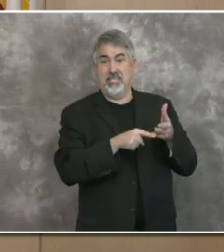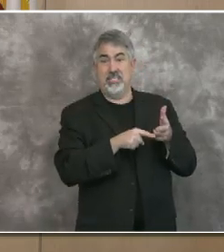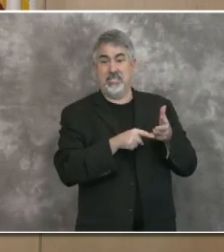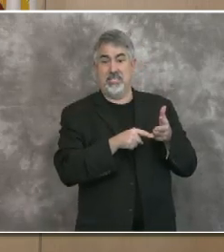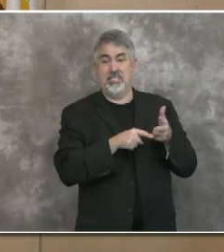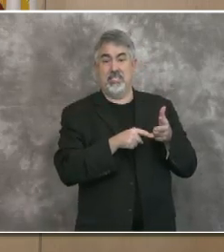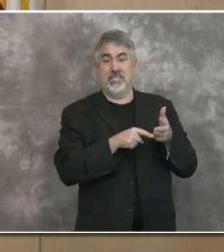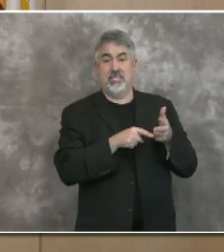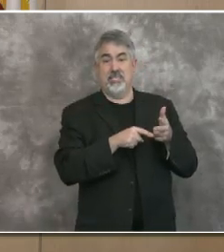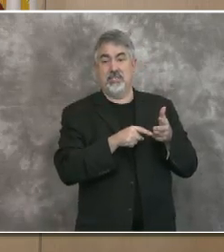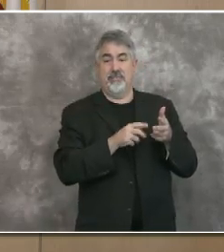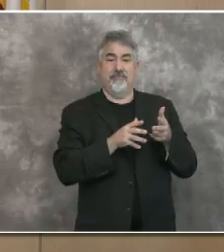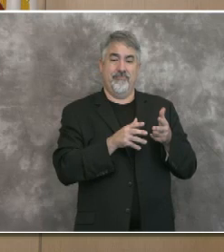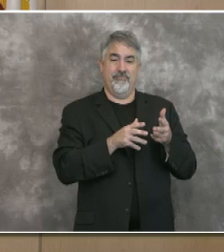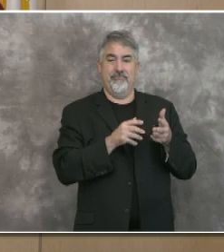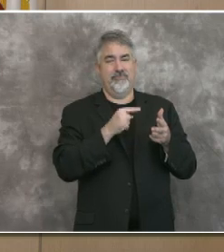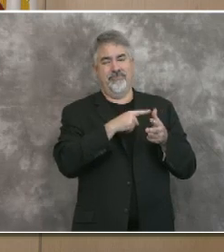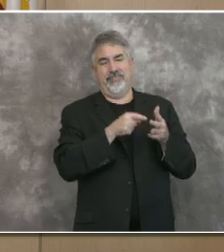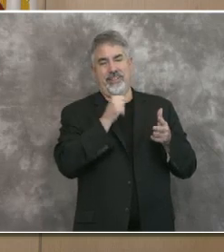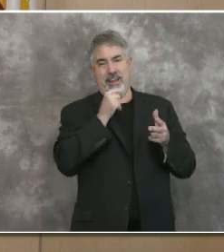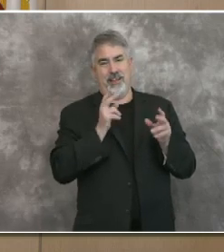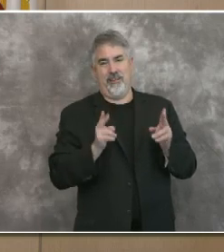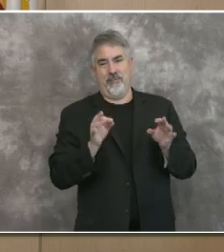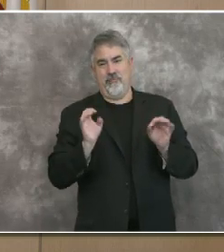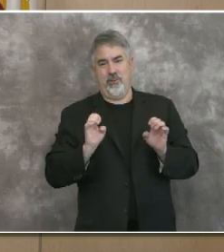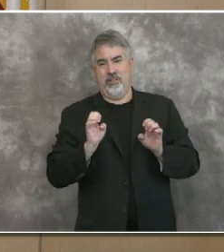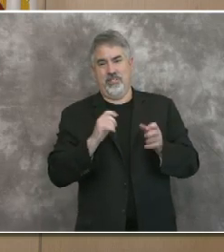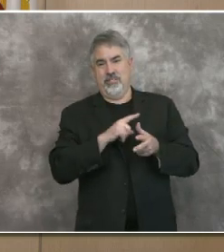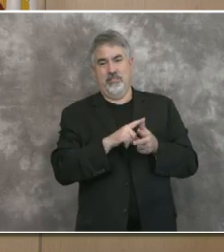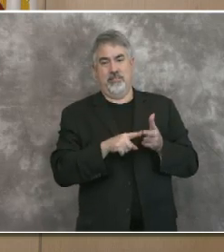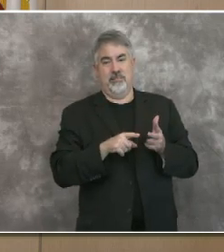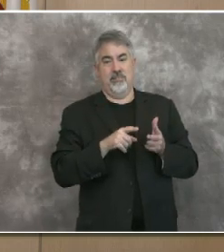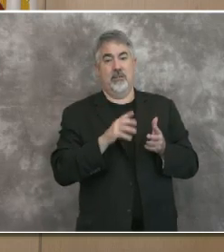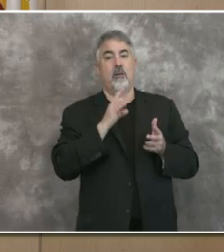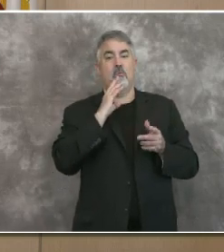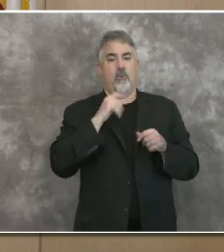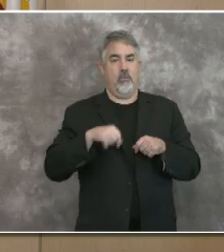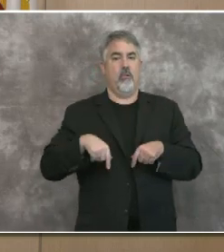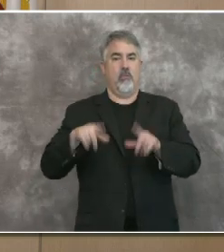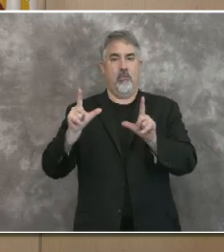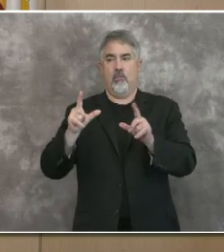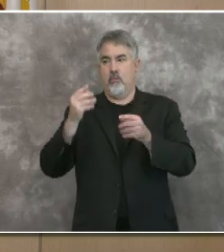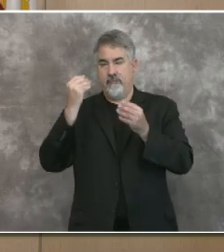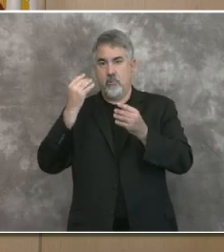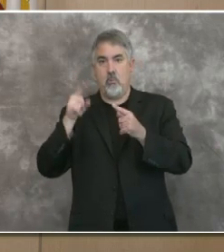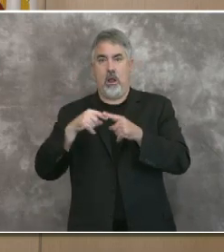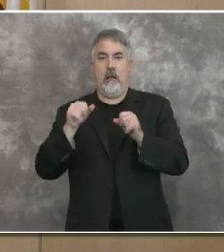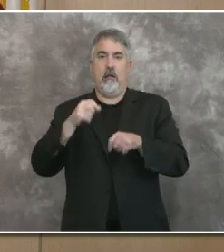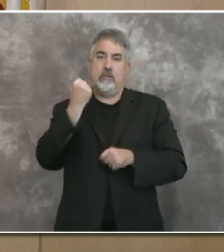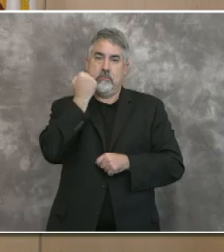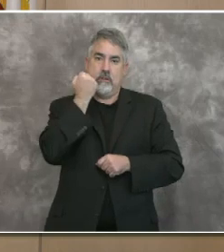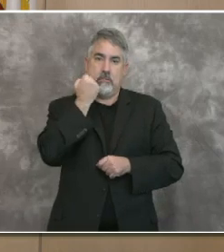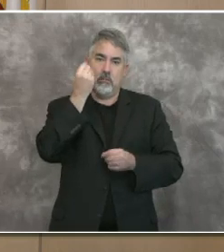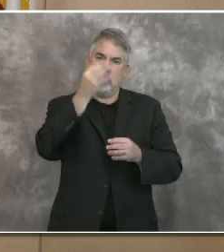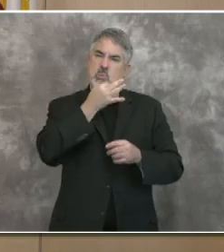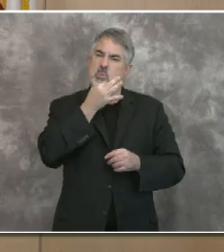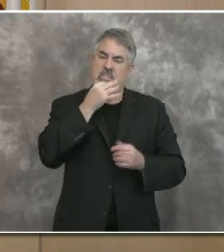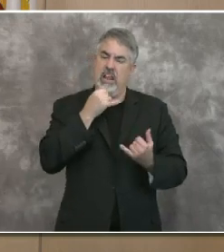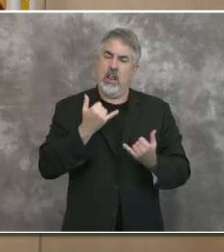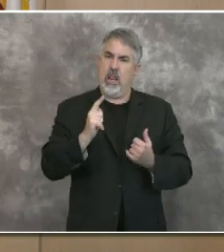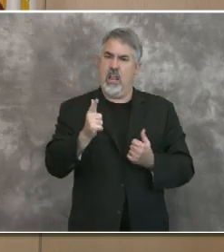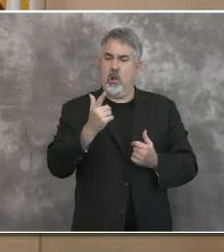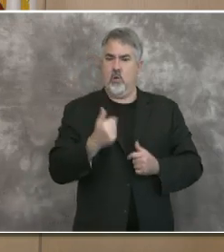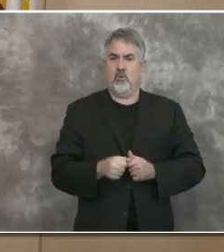these non-urgent services will be provided very soon. And lastly, our metrics